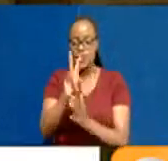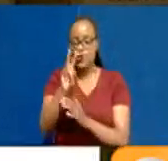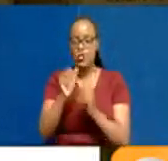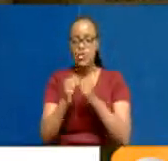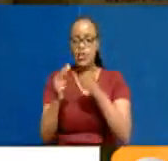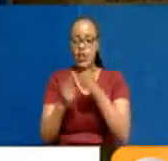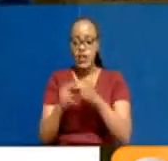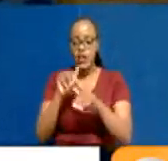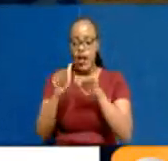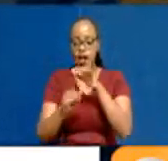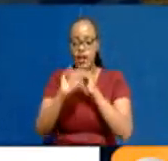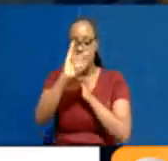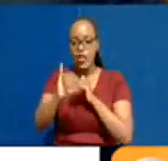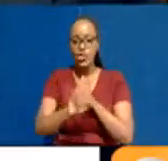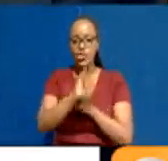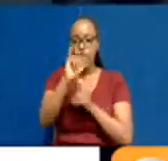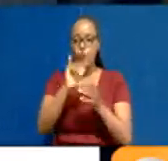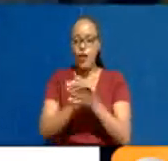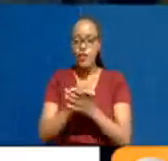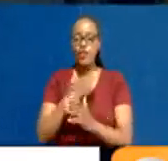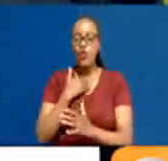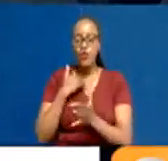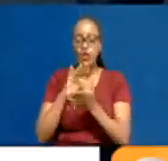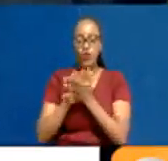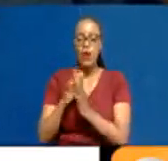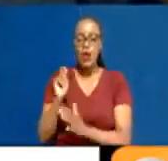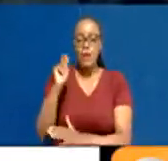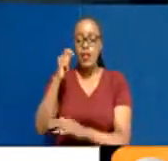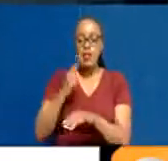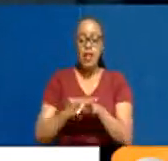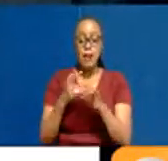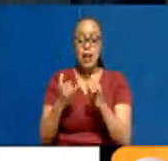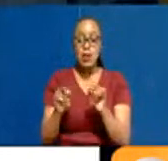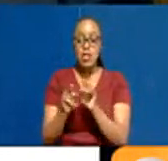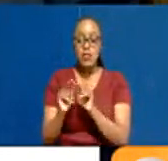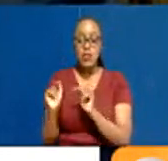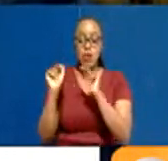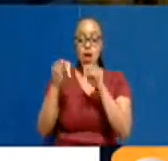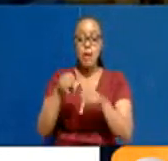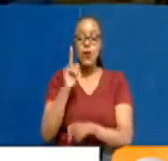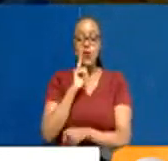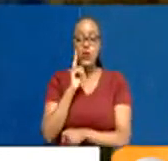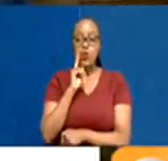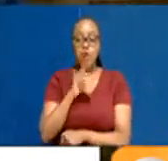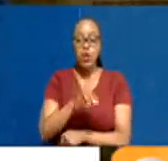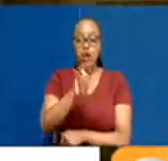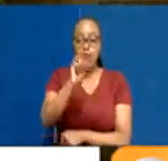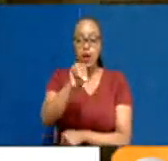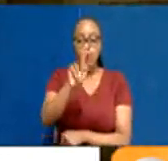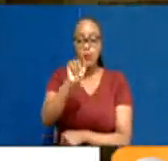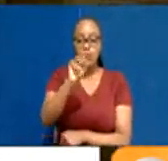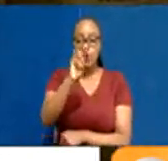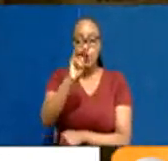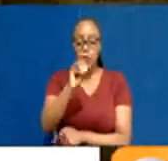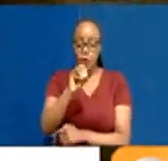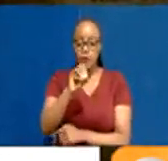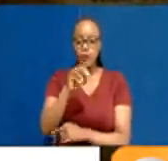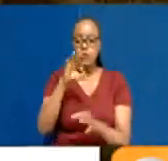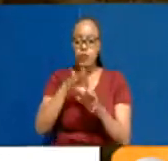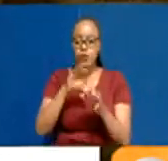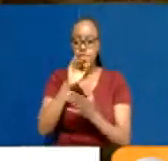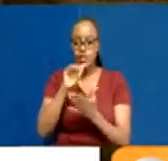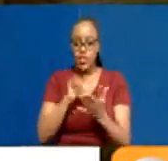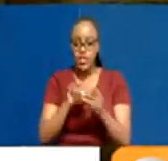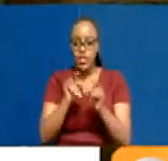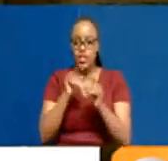2017, under the Jubilee ticket, was eyeing the presidency. This time he will be coming tomorrow at Mutomo Primary School polling station as a